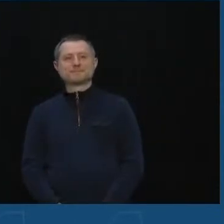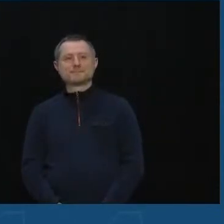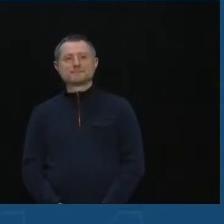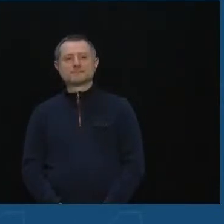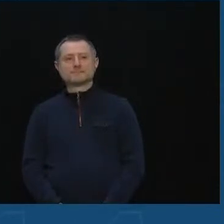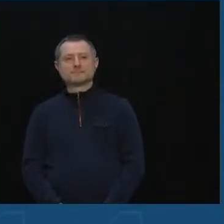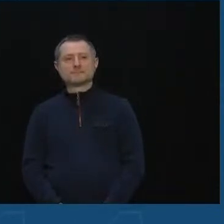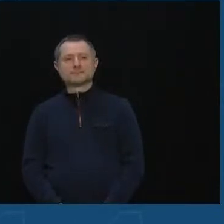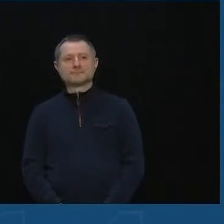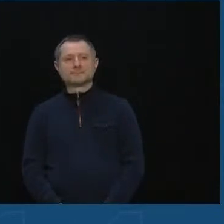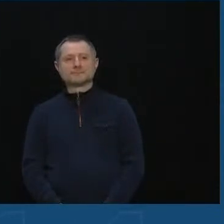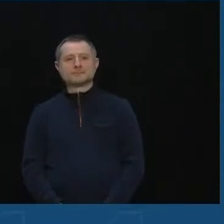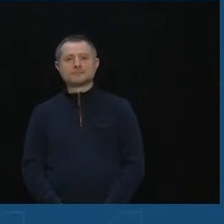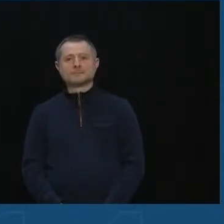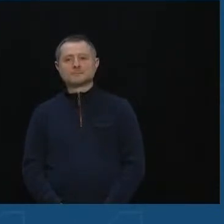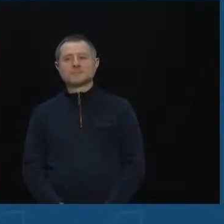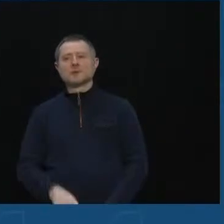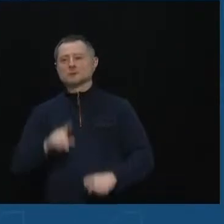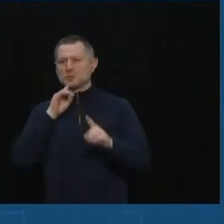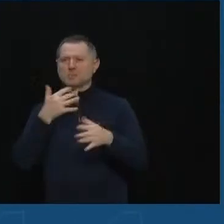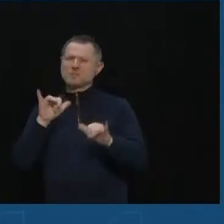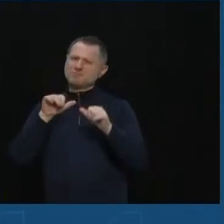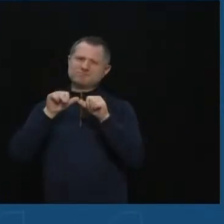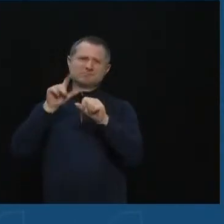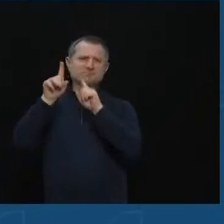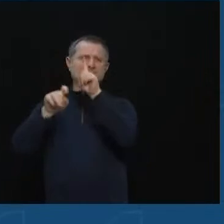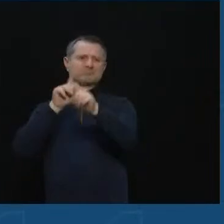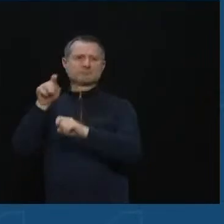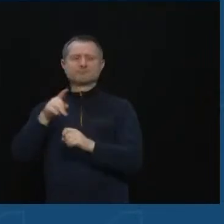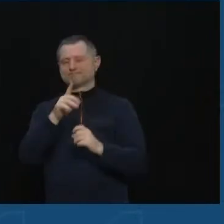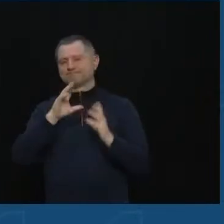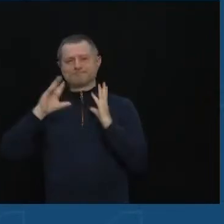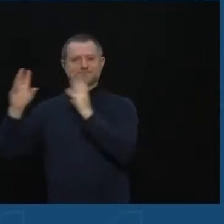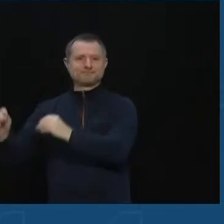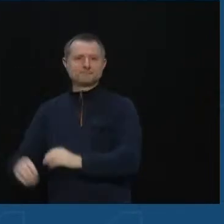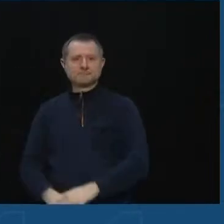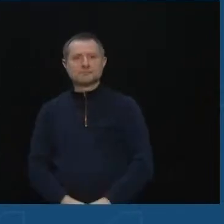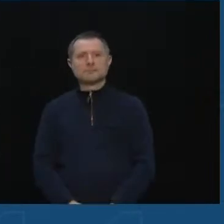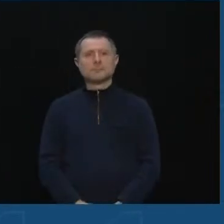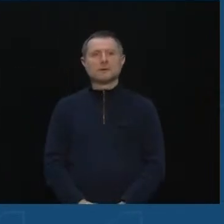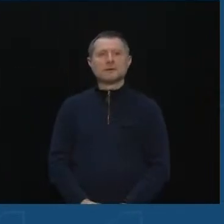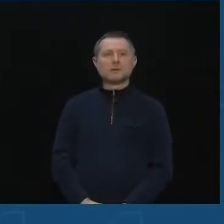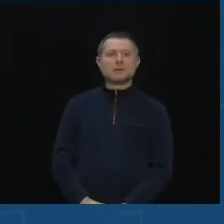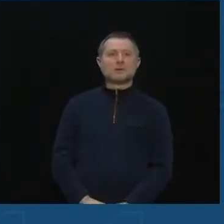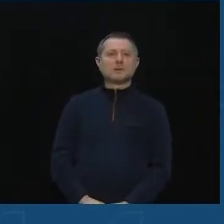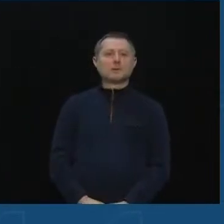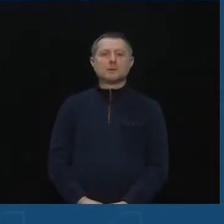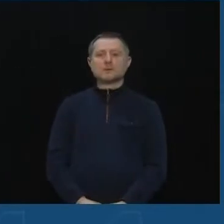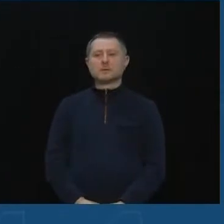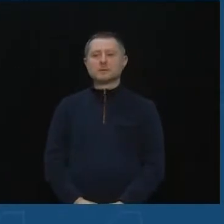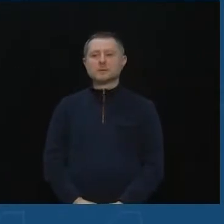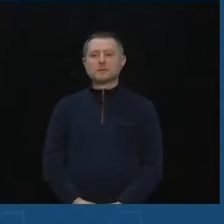Come on, thanks, guys. I like answering questions. You're great at it. Thanks, folks. Thanks, everybody.